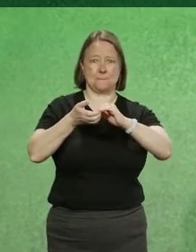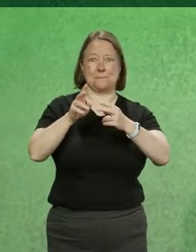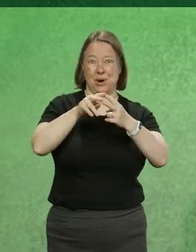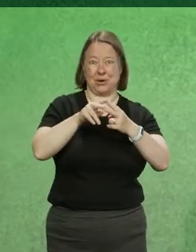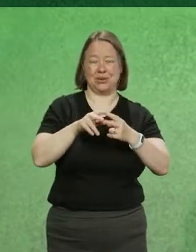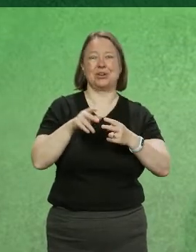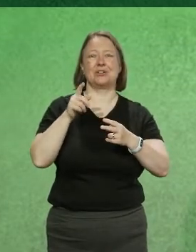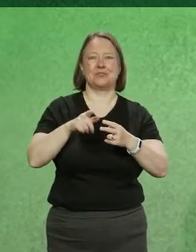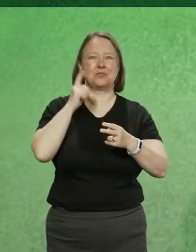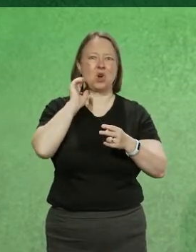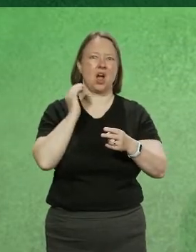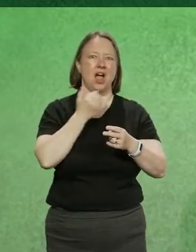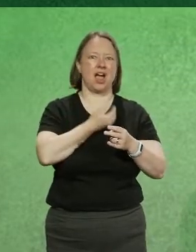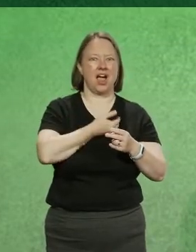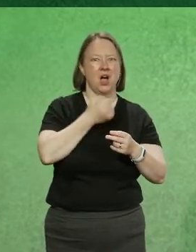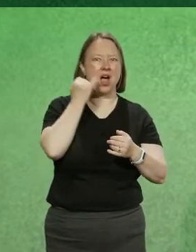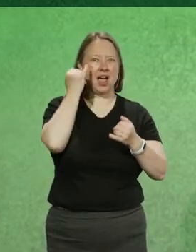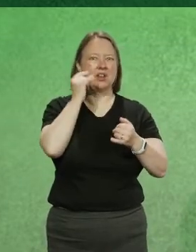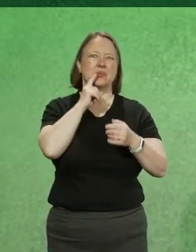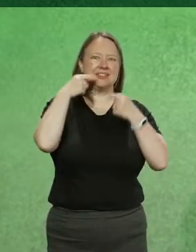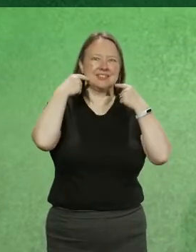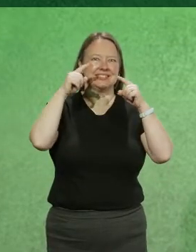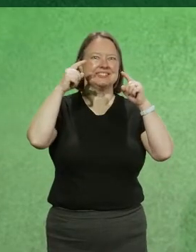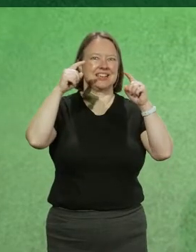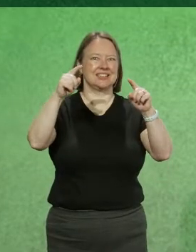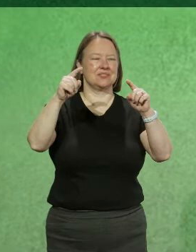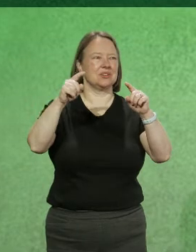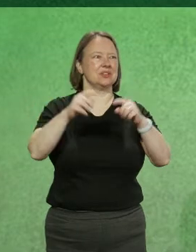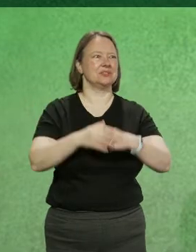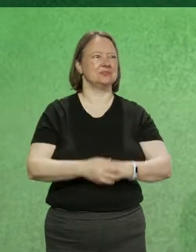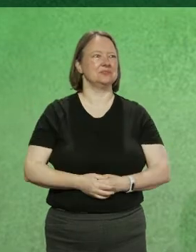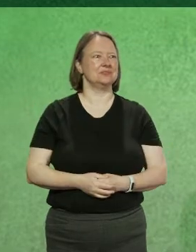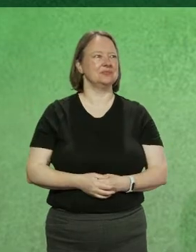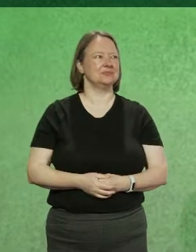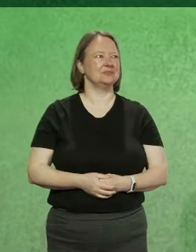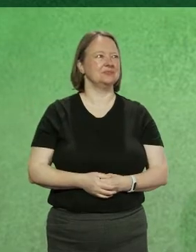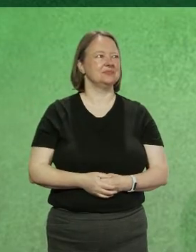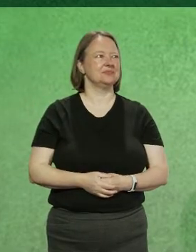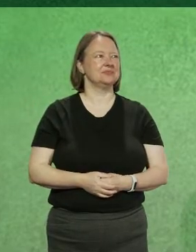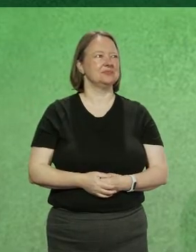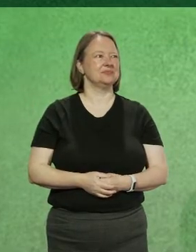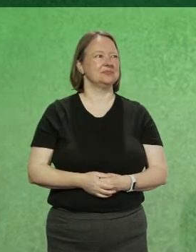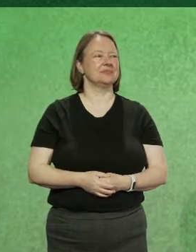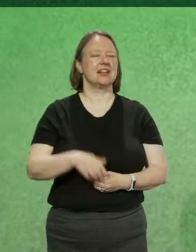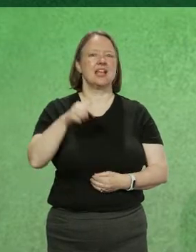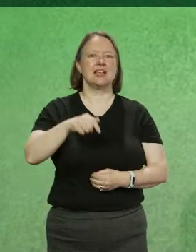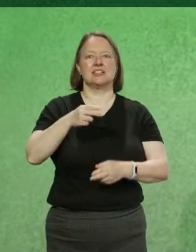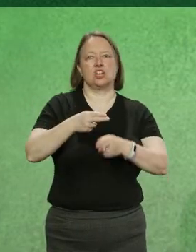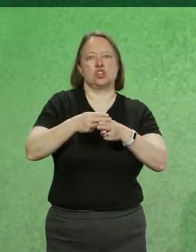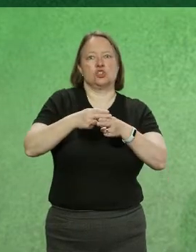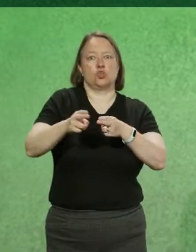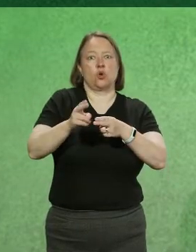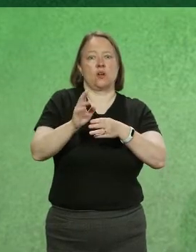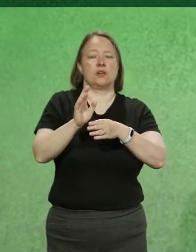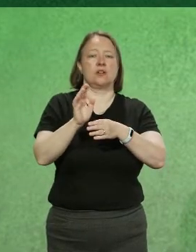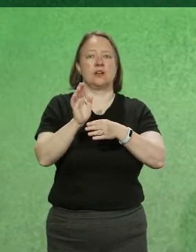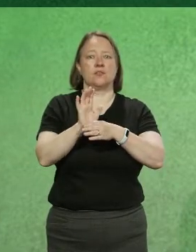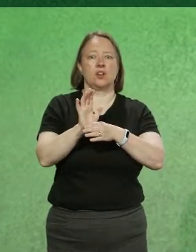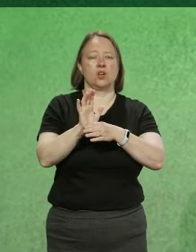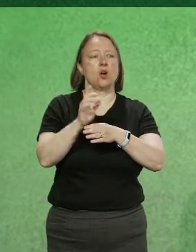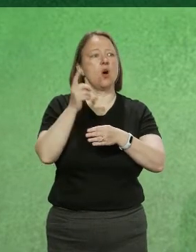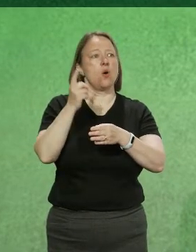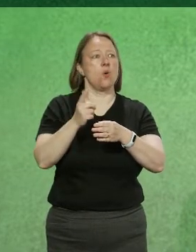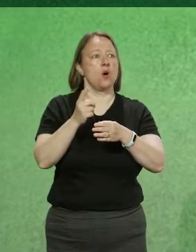our idea very successful. Next slide. This is a short video of one of the tree